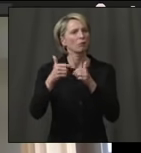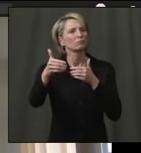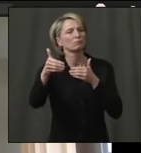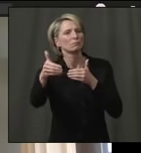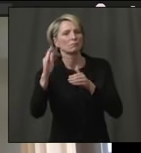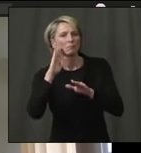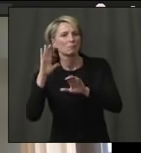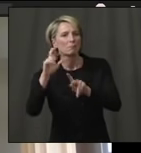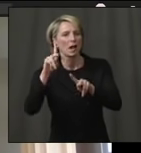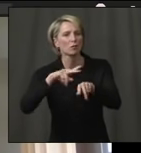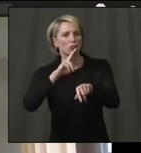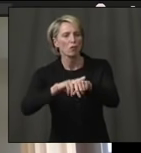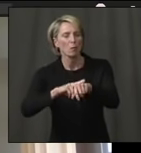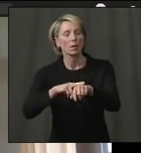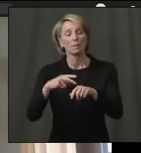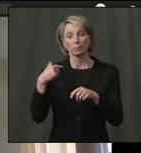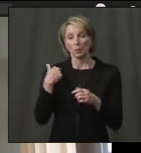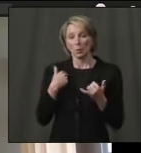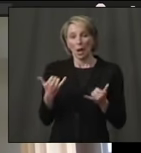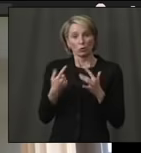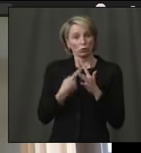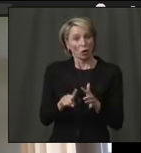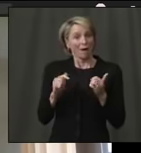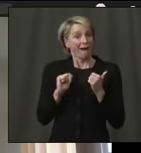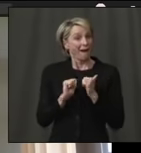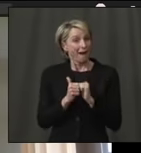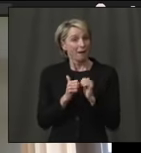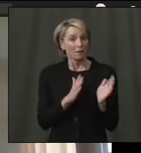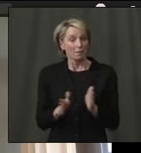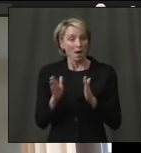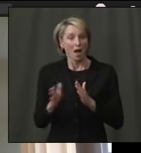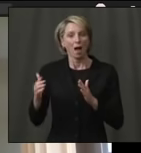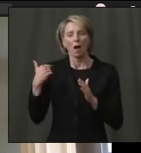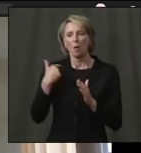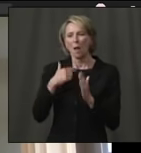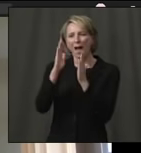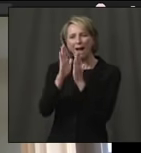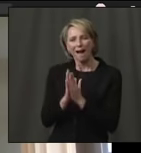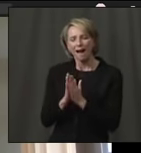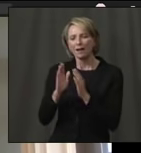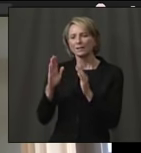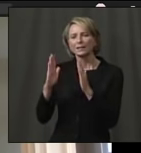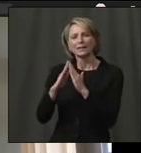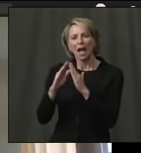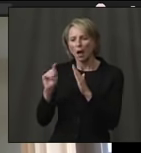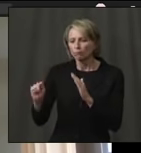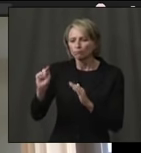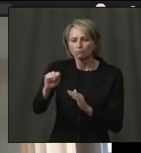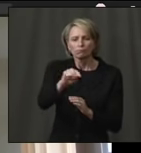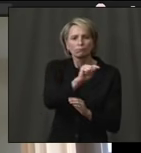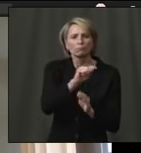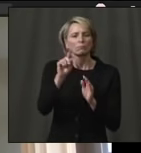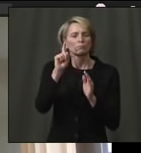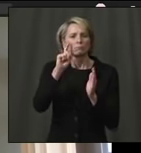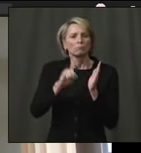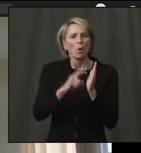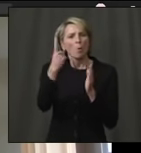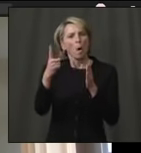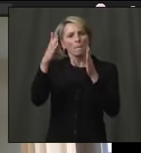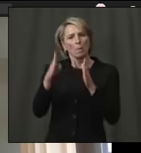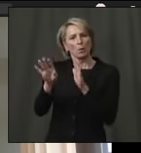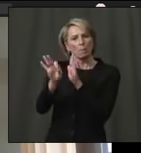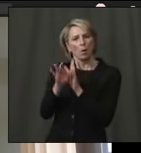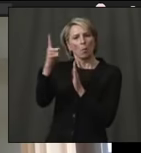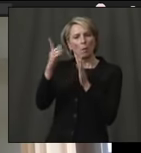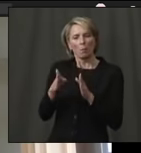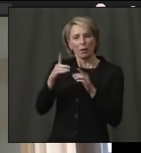to identify someone to be that coordinator of the recovery effort in their town or city.